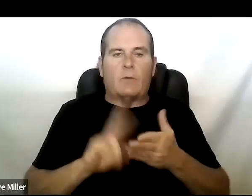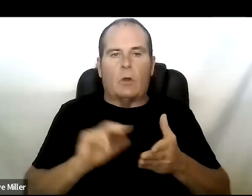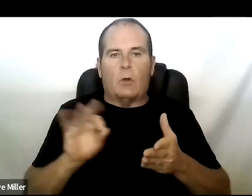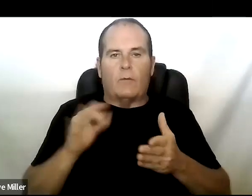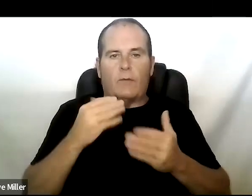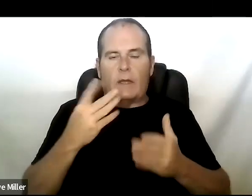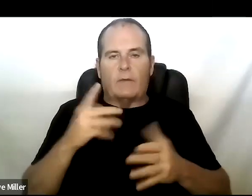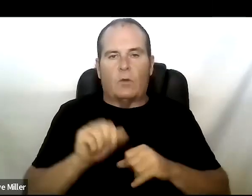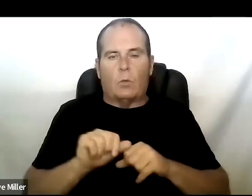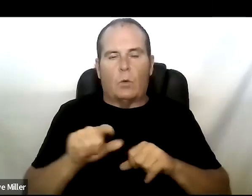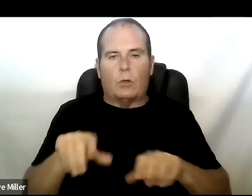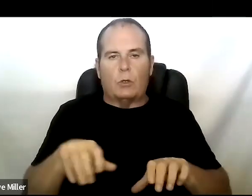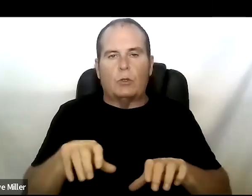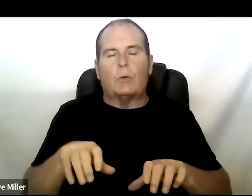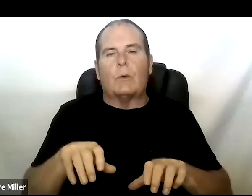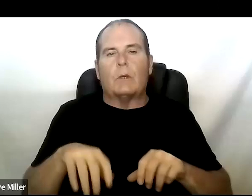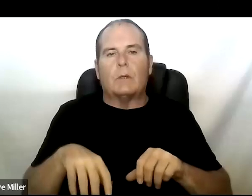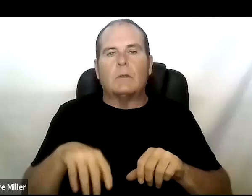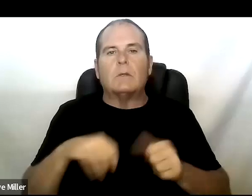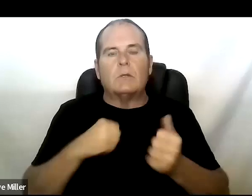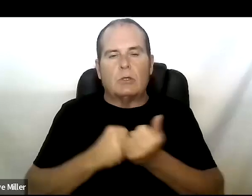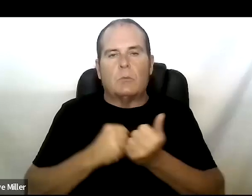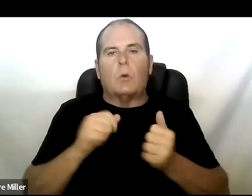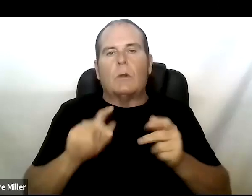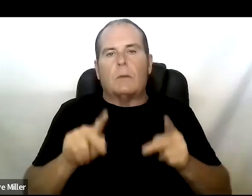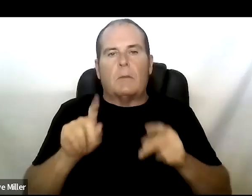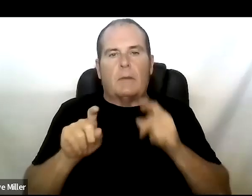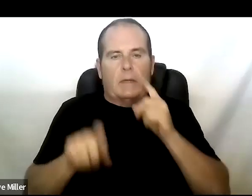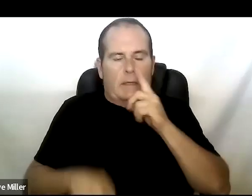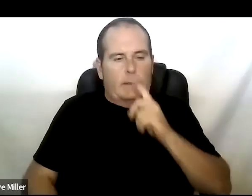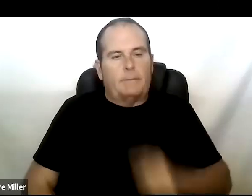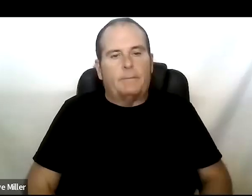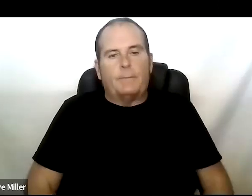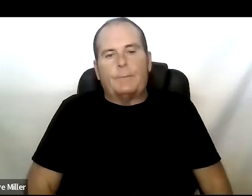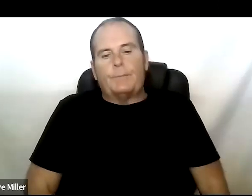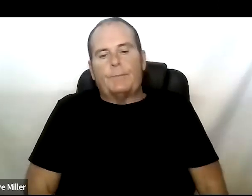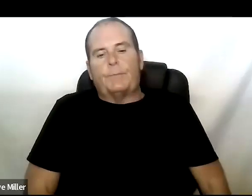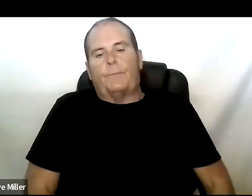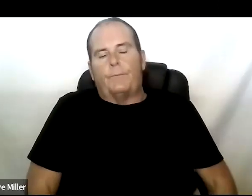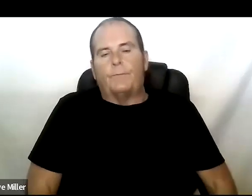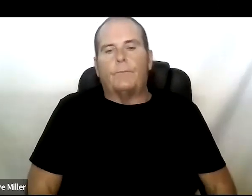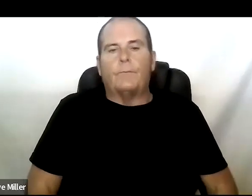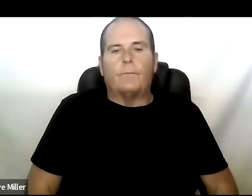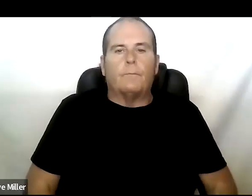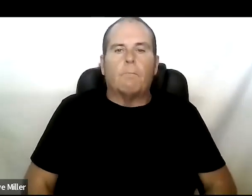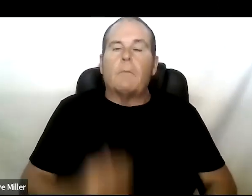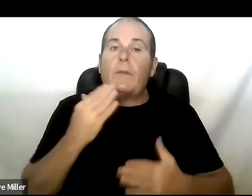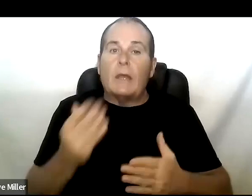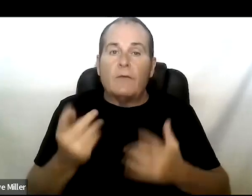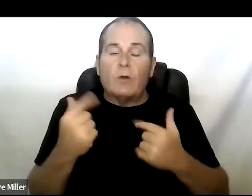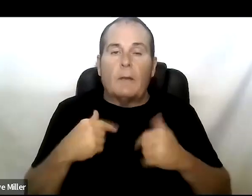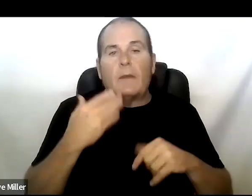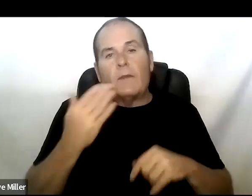for the work you are doing to support those in needs. Thank you for attending. Thank you.